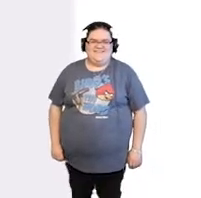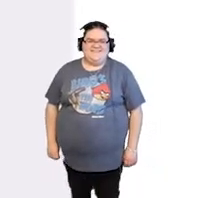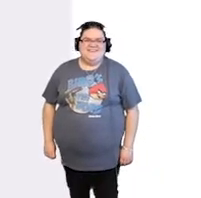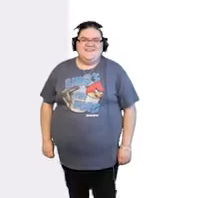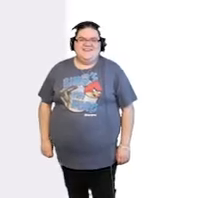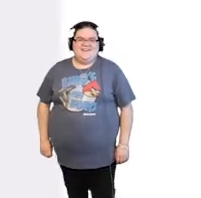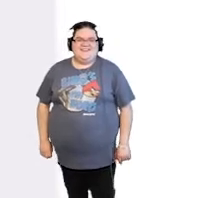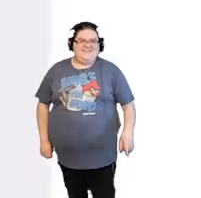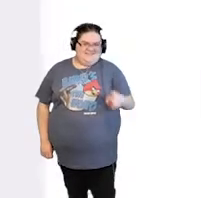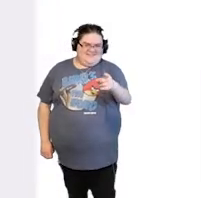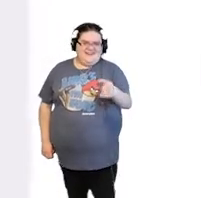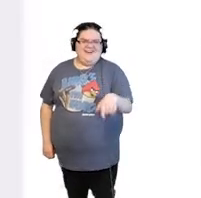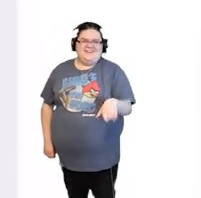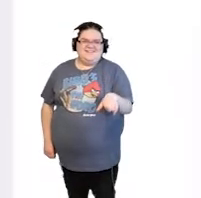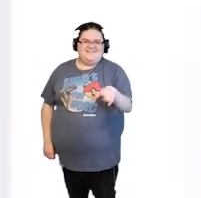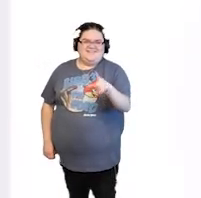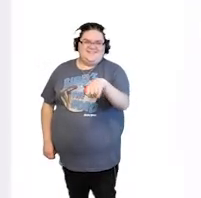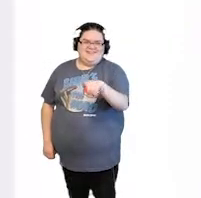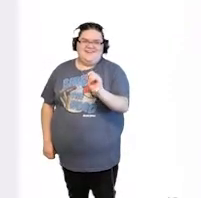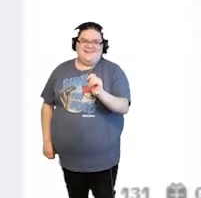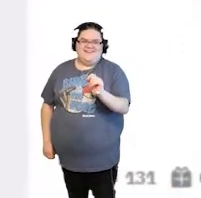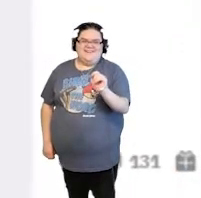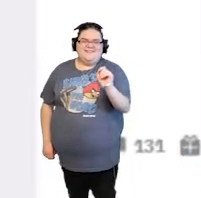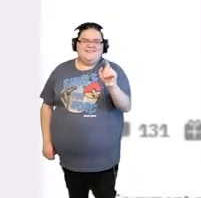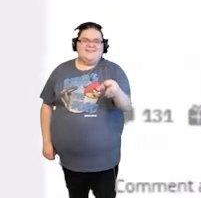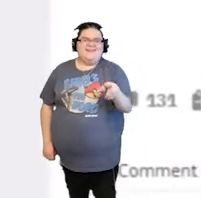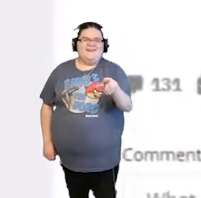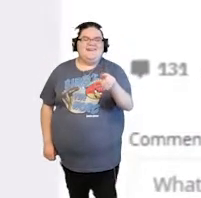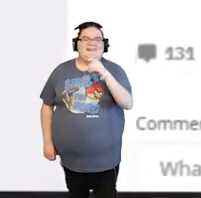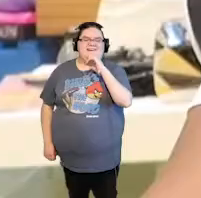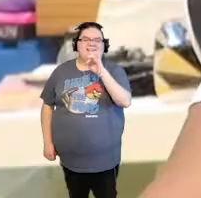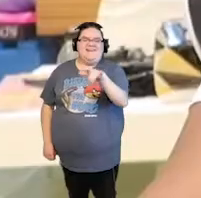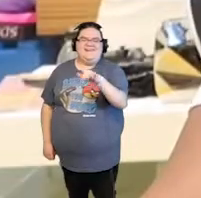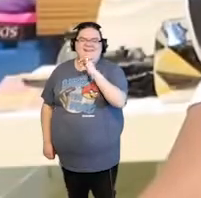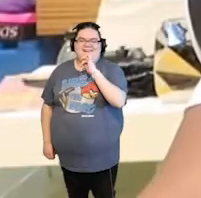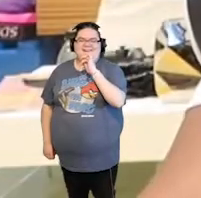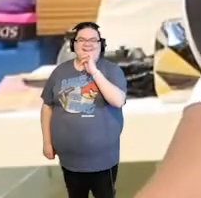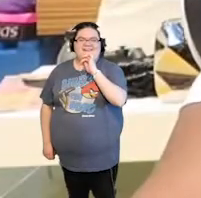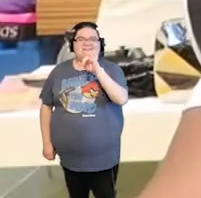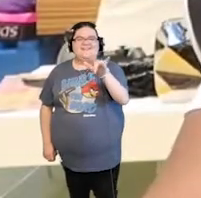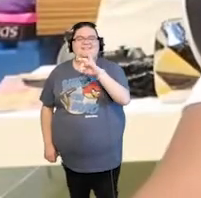Okay, fine. And then just, Okay, fine.